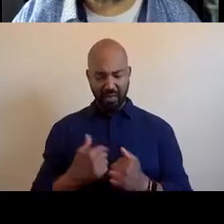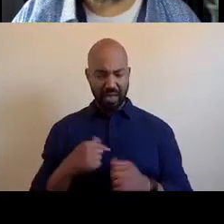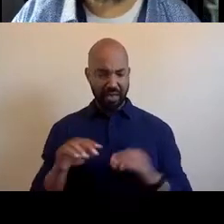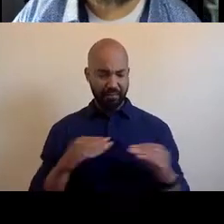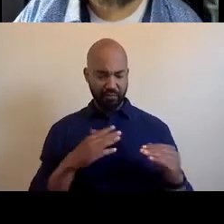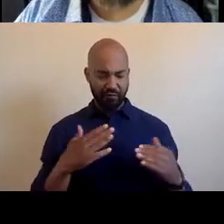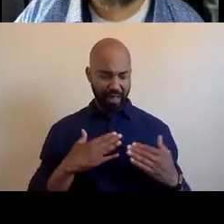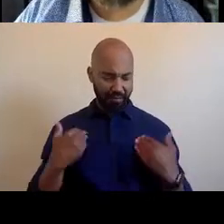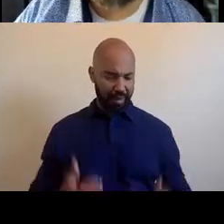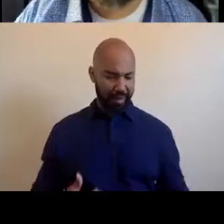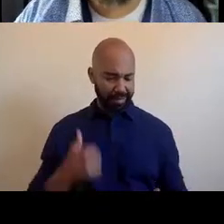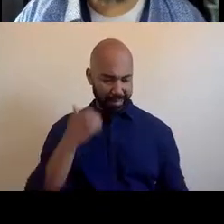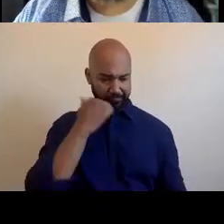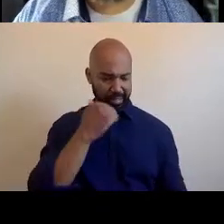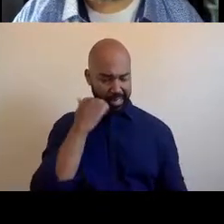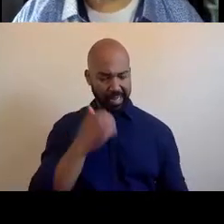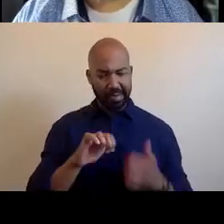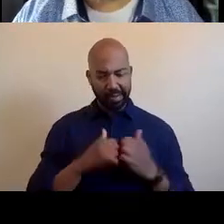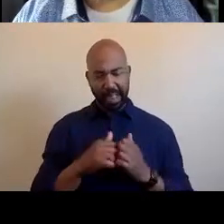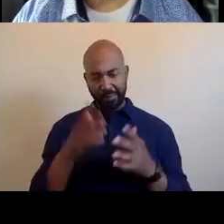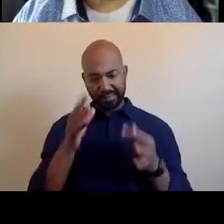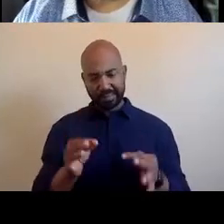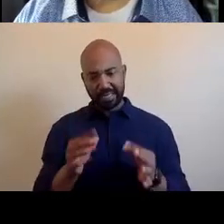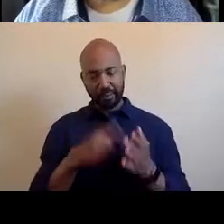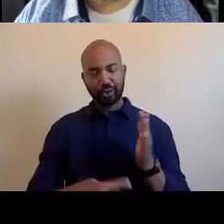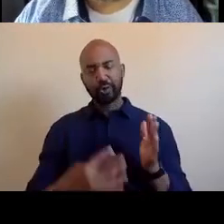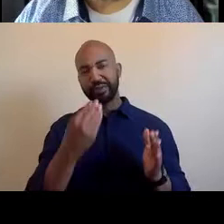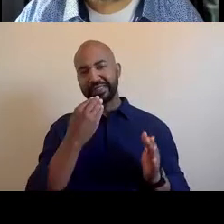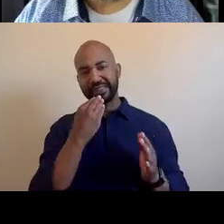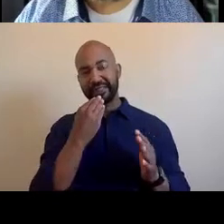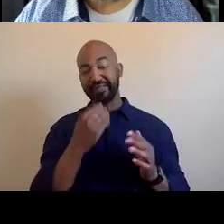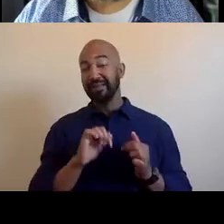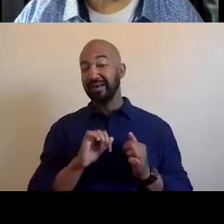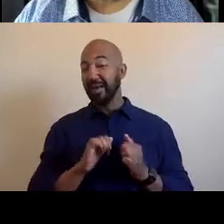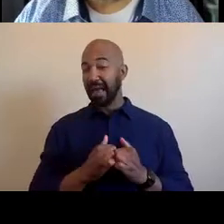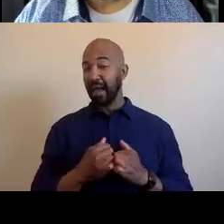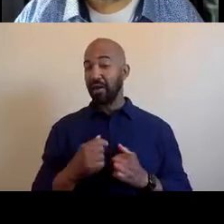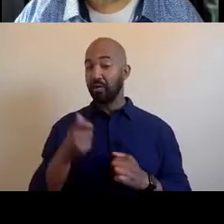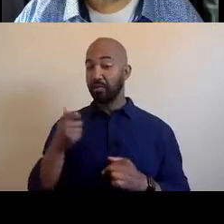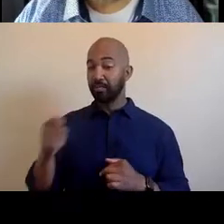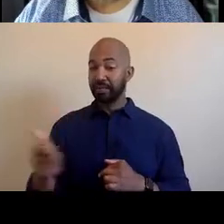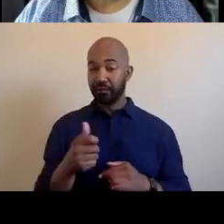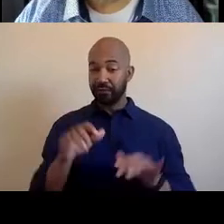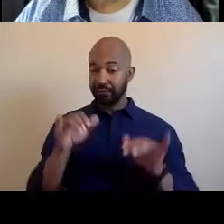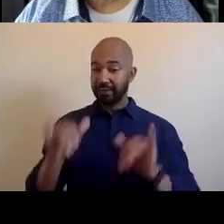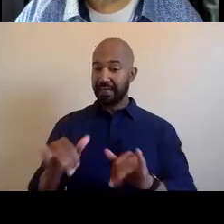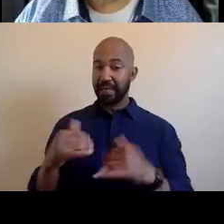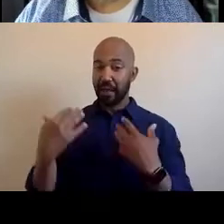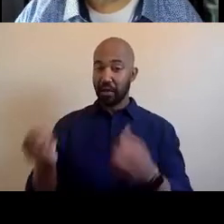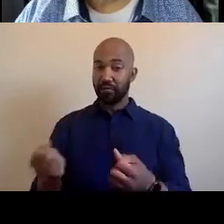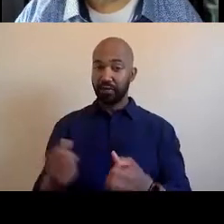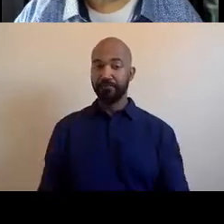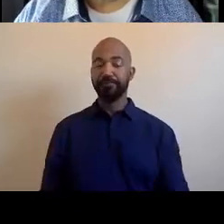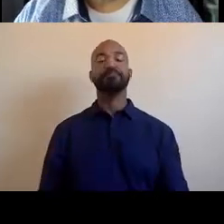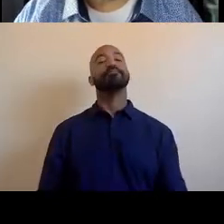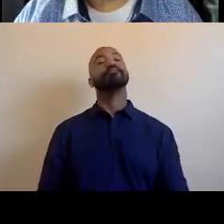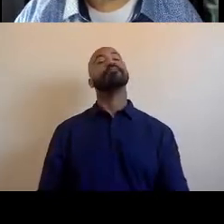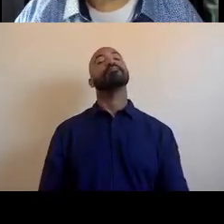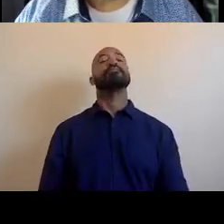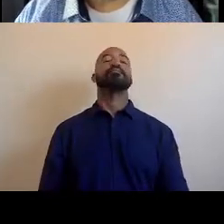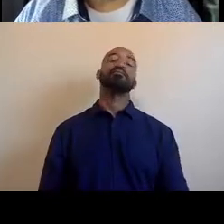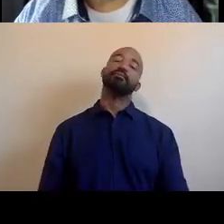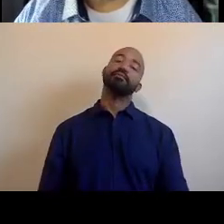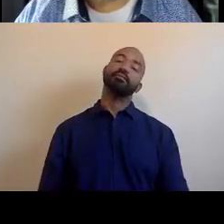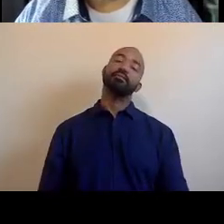day, how they're choosing their foods, and what are they doing to keep themselves healthy. And then I think that